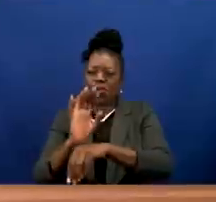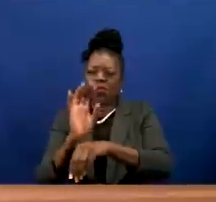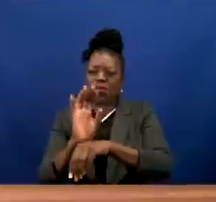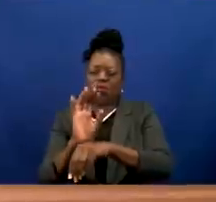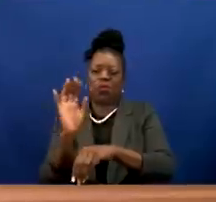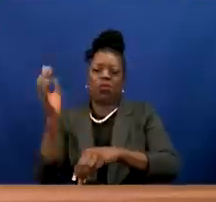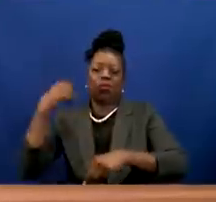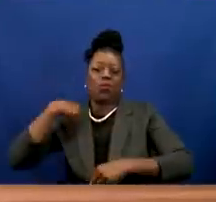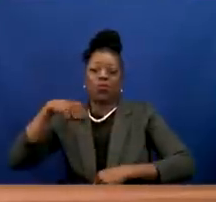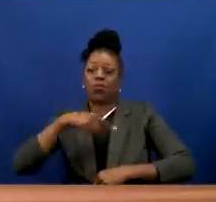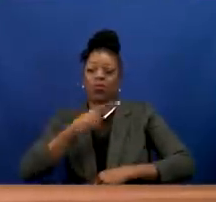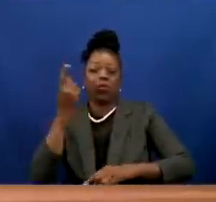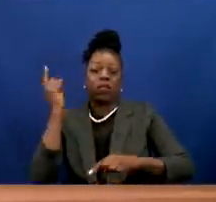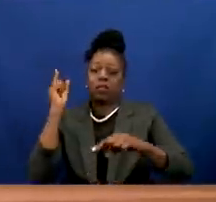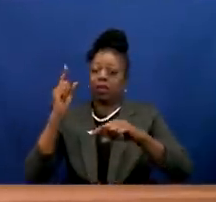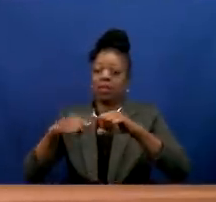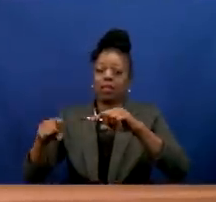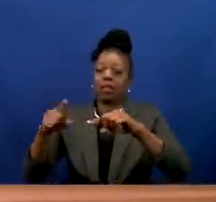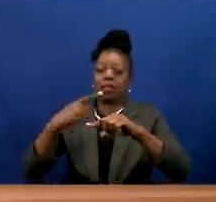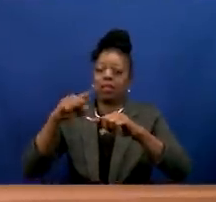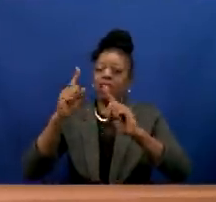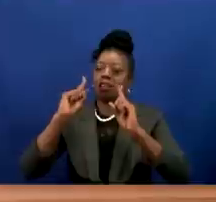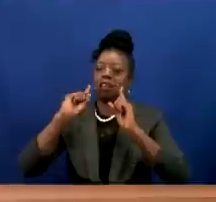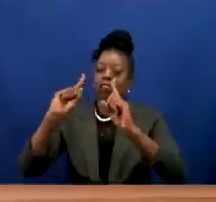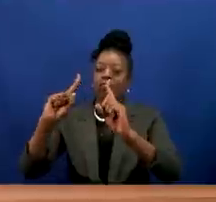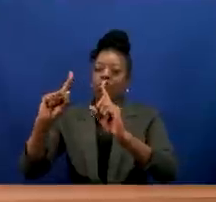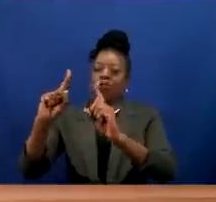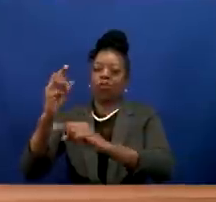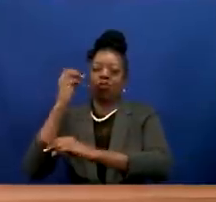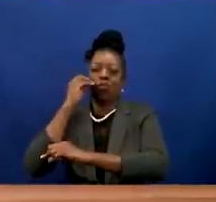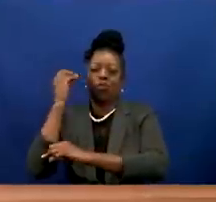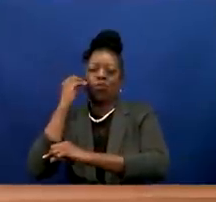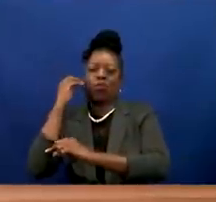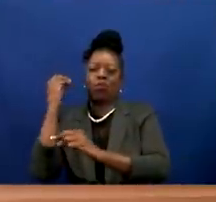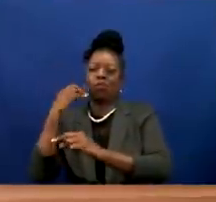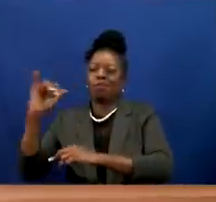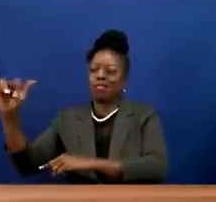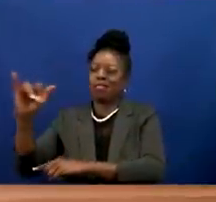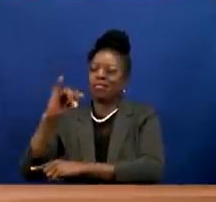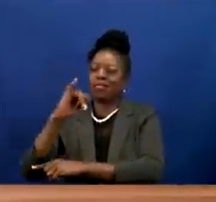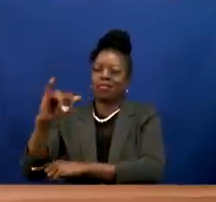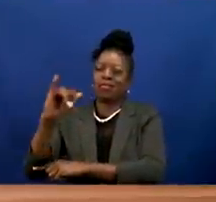so that we cannot go back the same way we came.